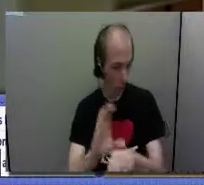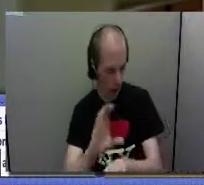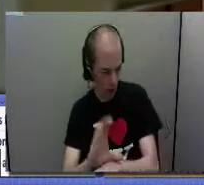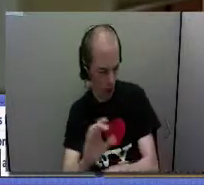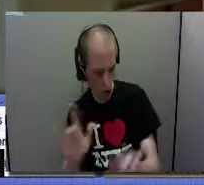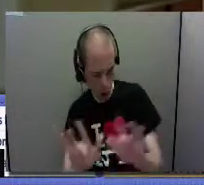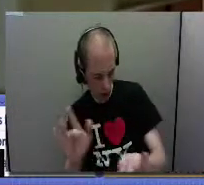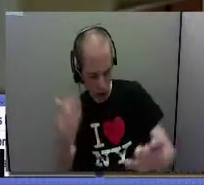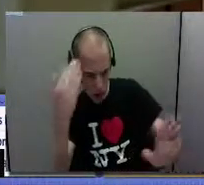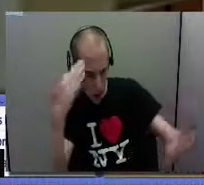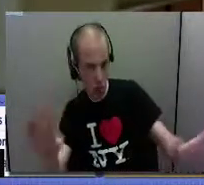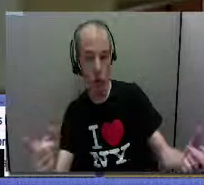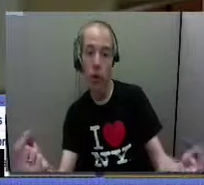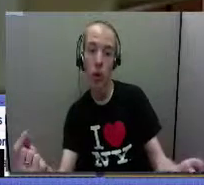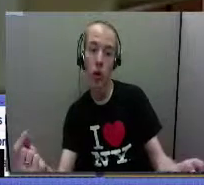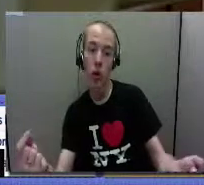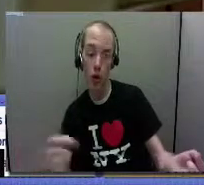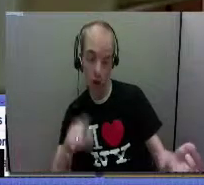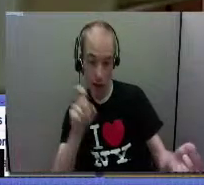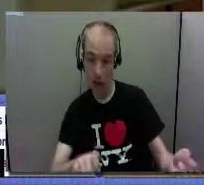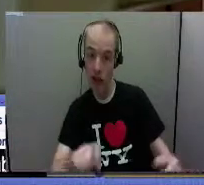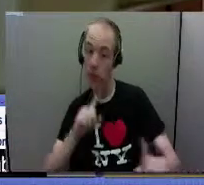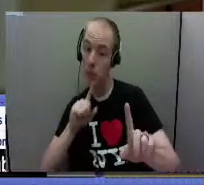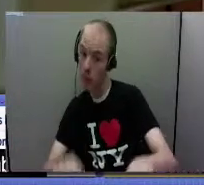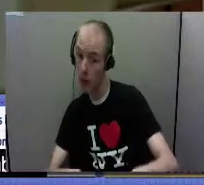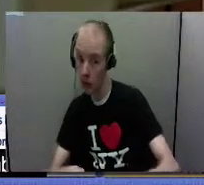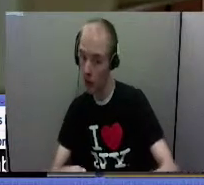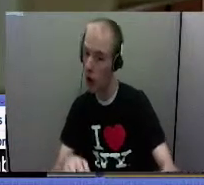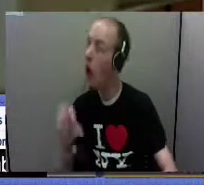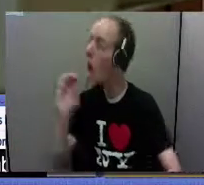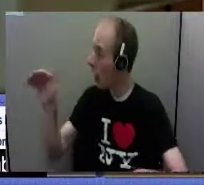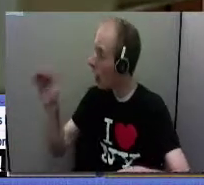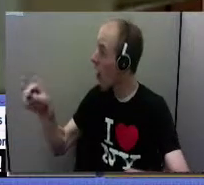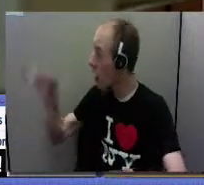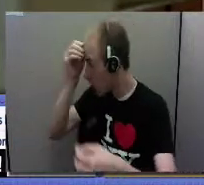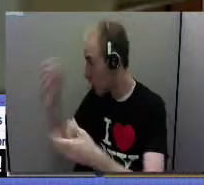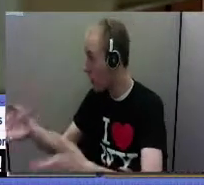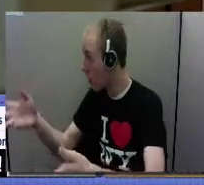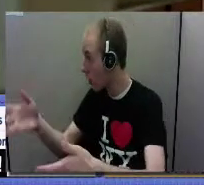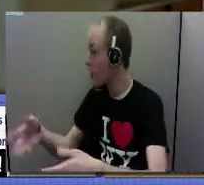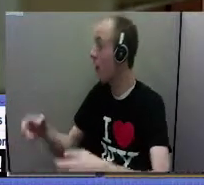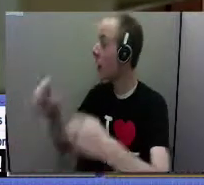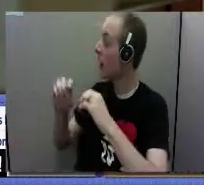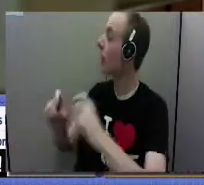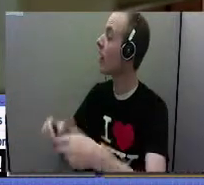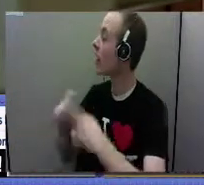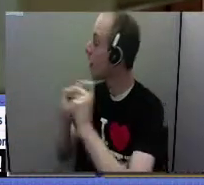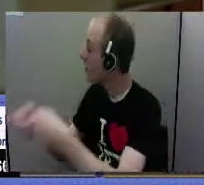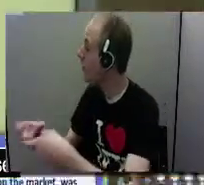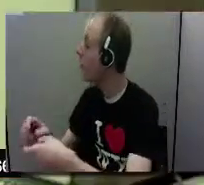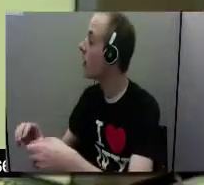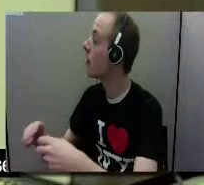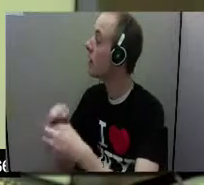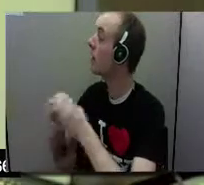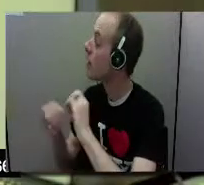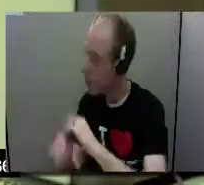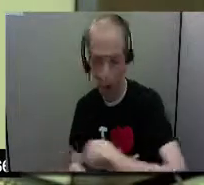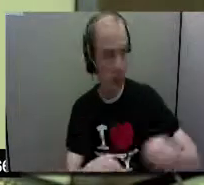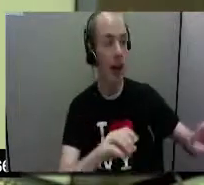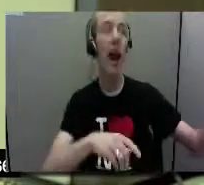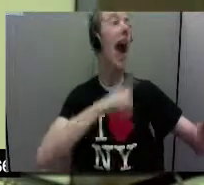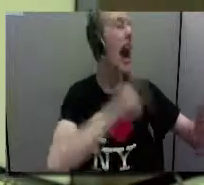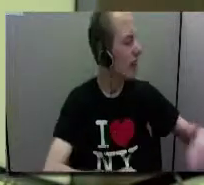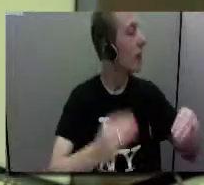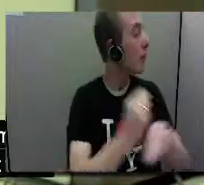just sees the numbers. You need to give it a command to let it know, hey, I'm about to give you numbers. Answer the math problem. That doesn't make